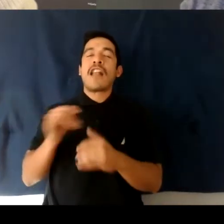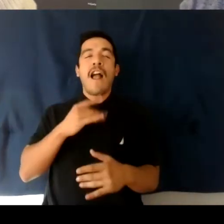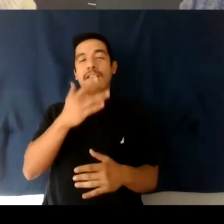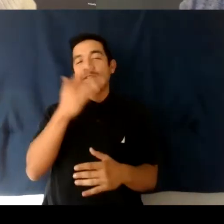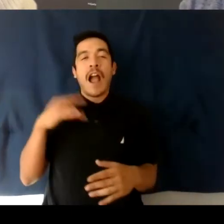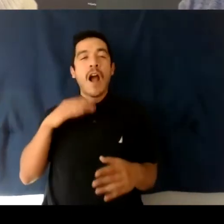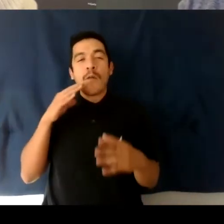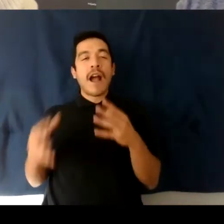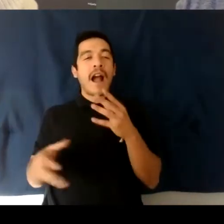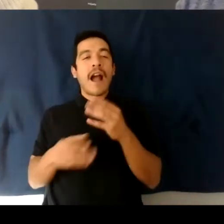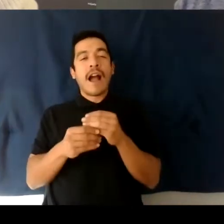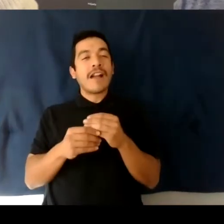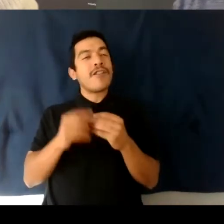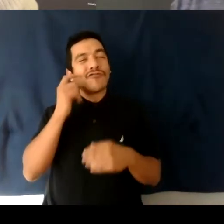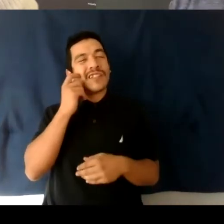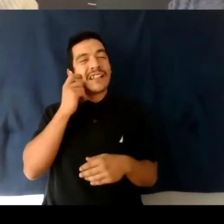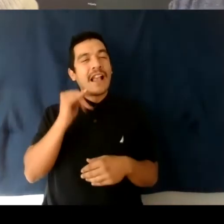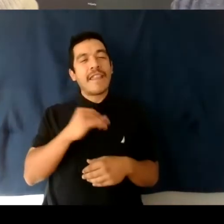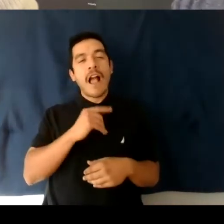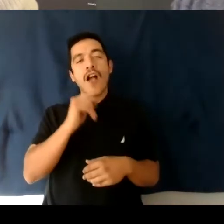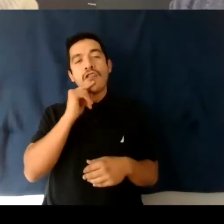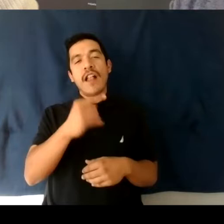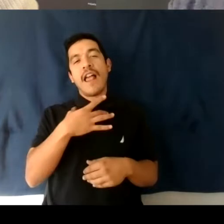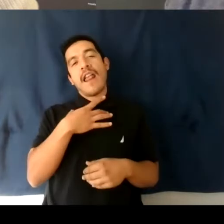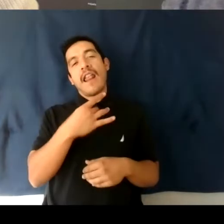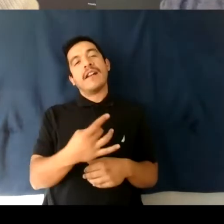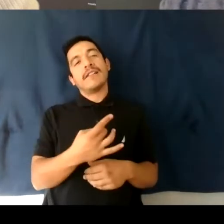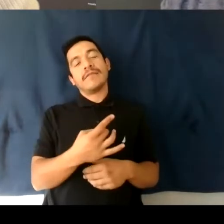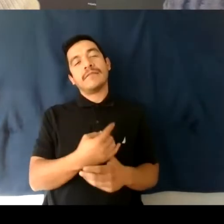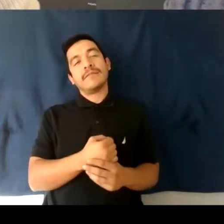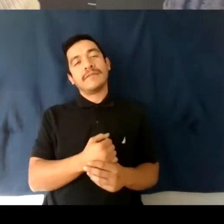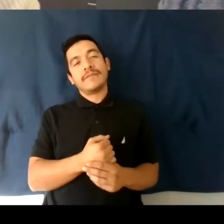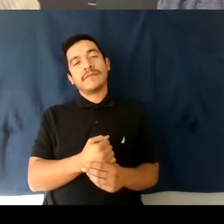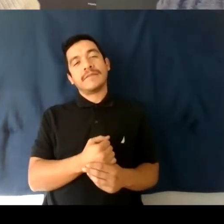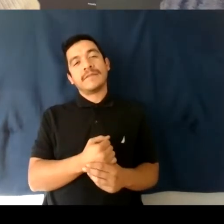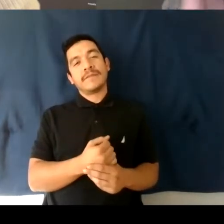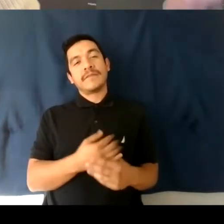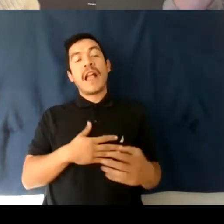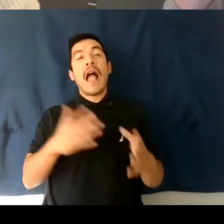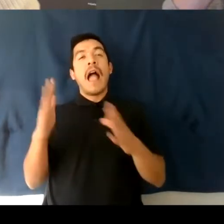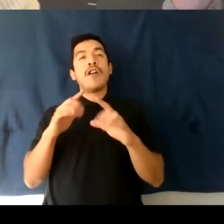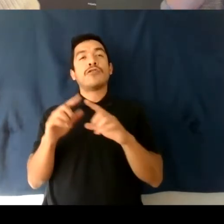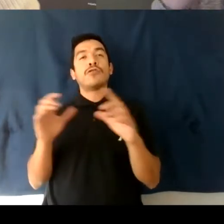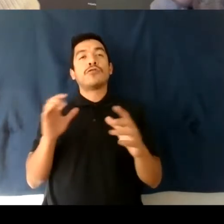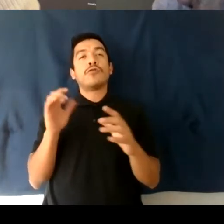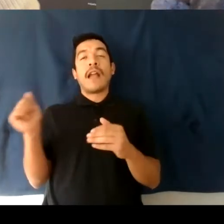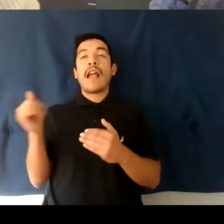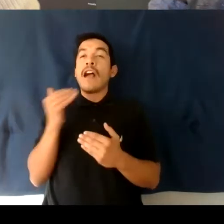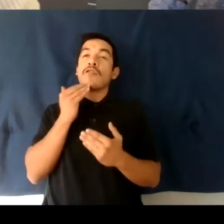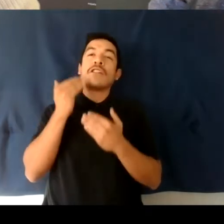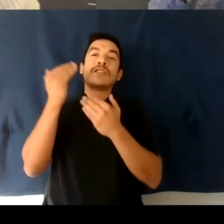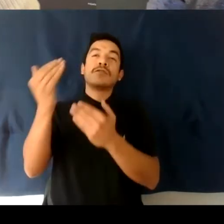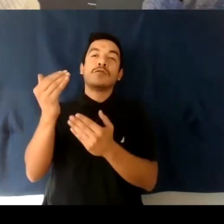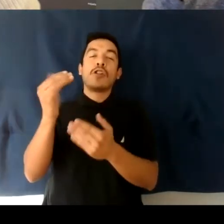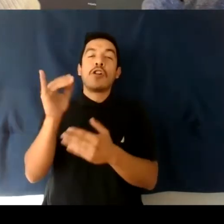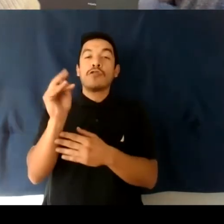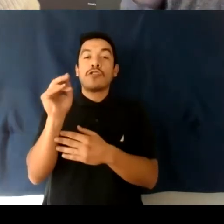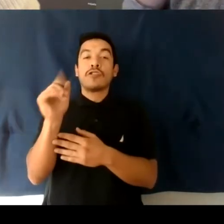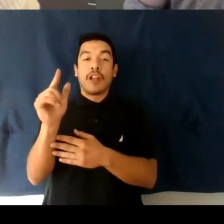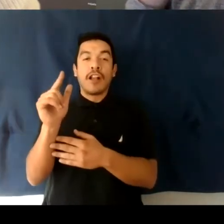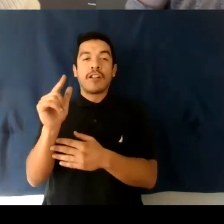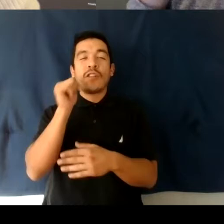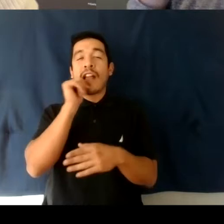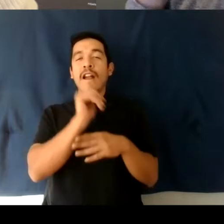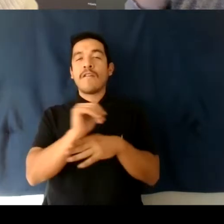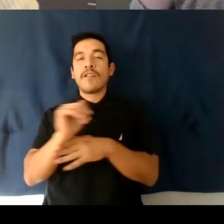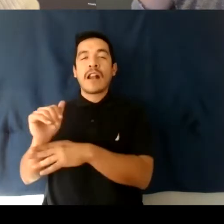I've started doing recently that I really like is well, I used to do a gratitude journal. So like every night I would just write down